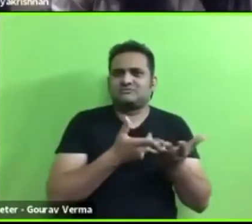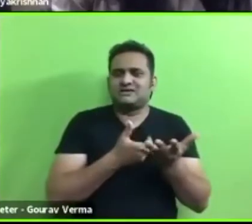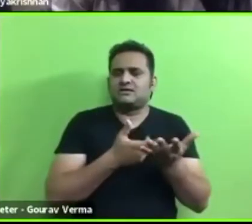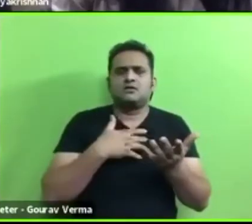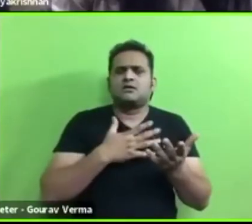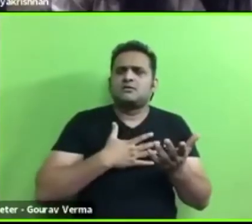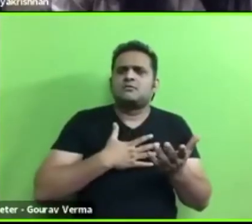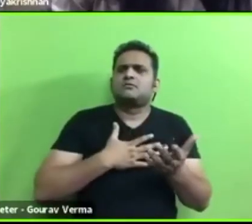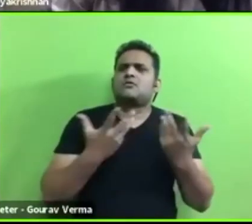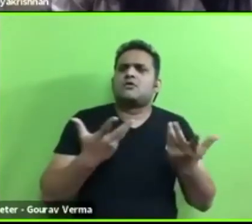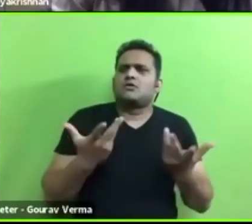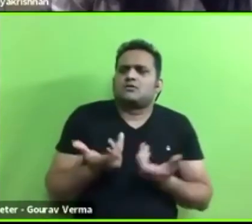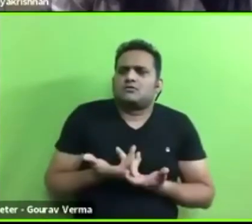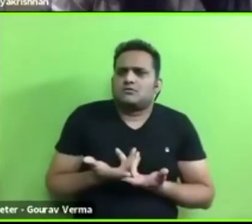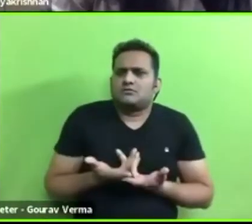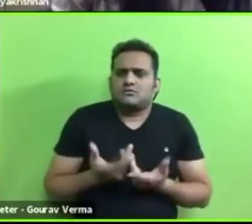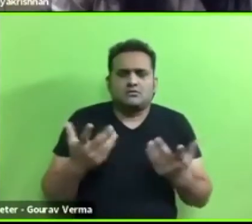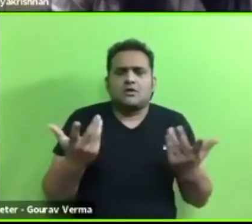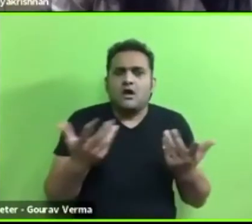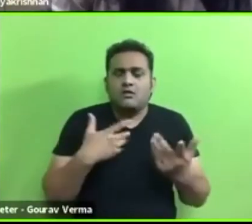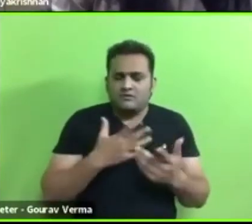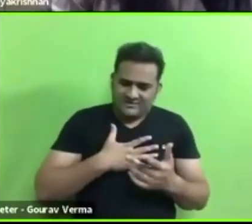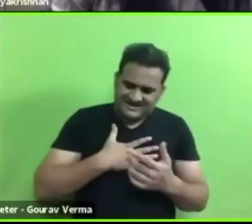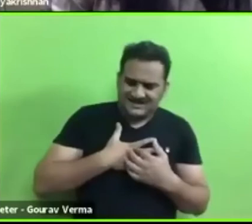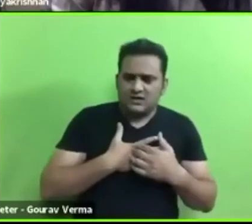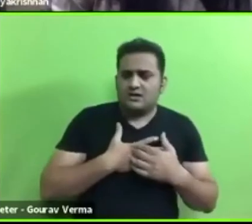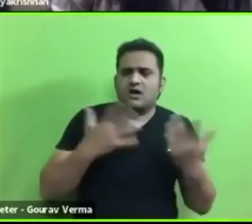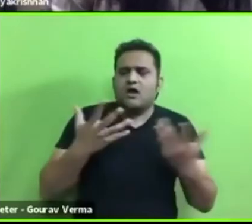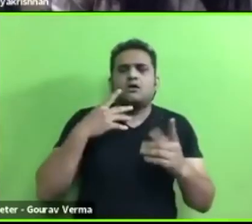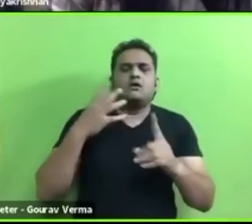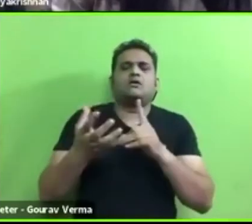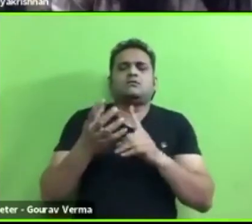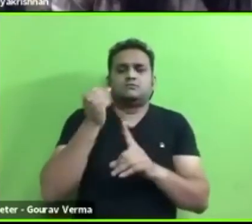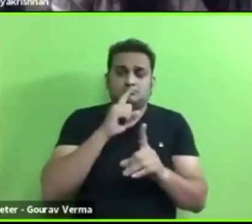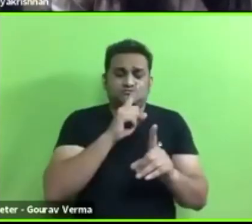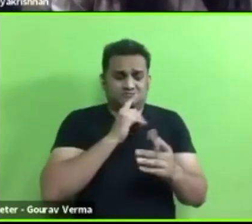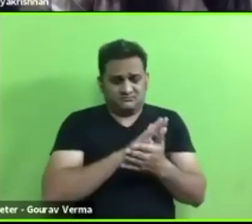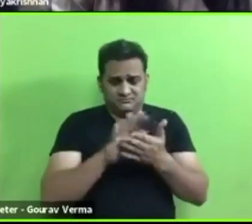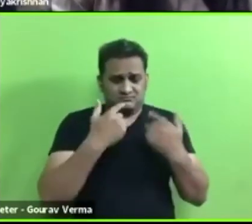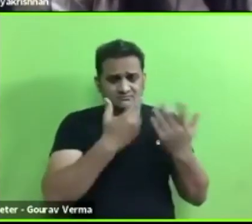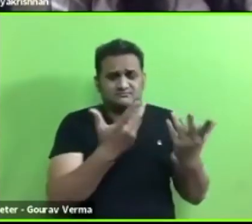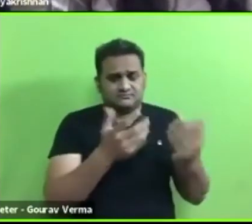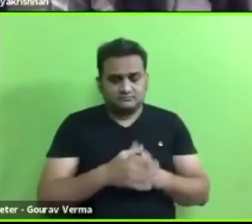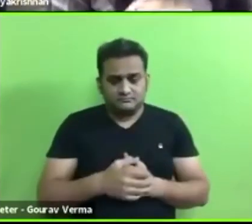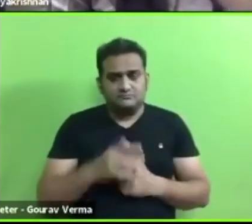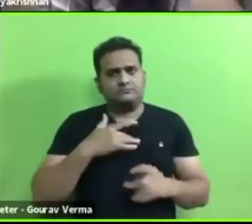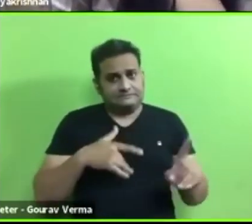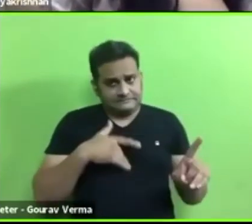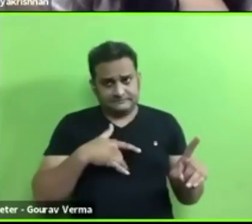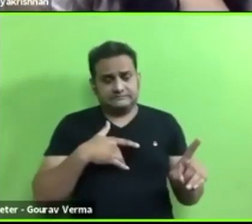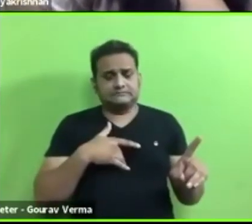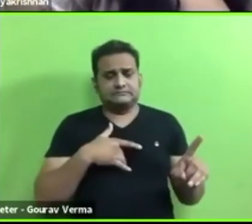faith, how do we locate it? Because I sometimes, and I'm being very honest here, sometimes I feel that at